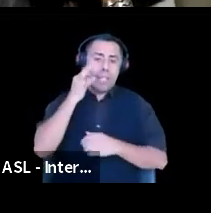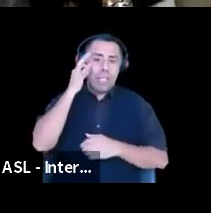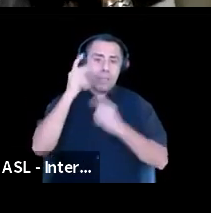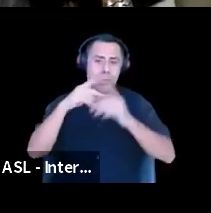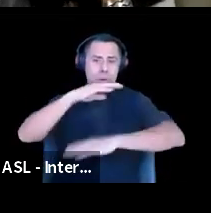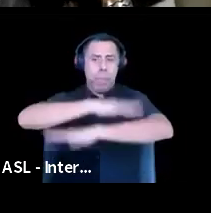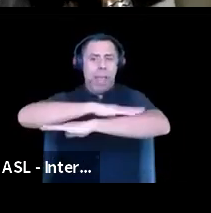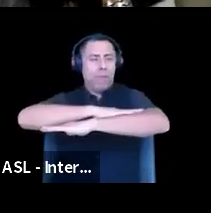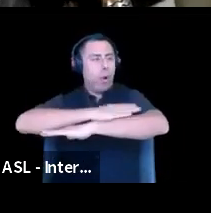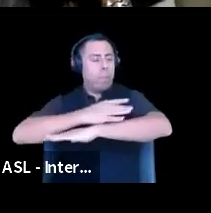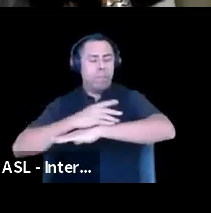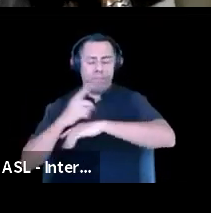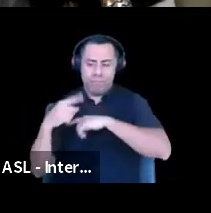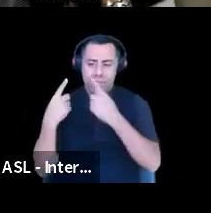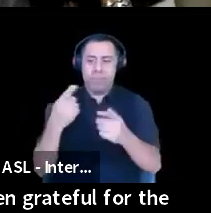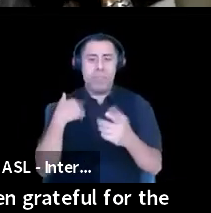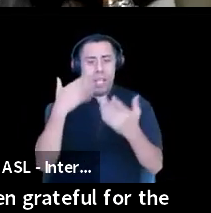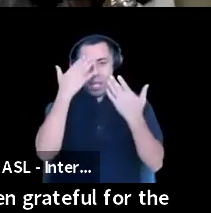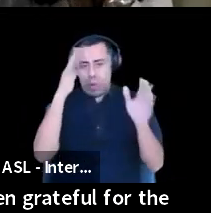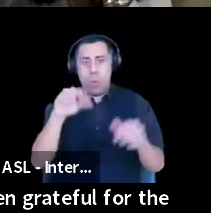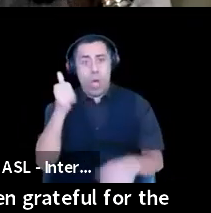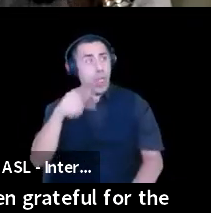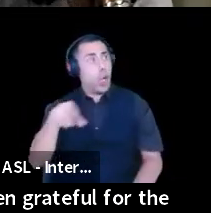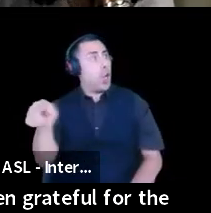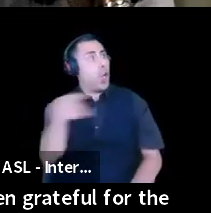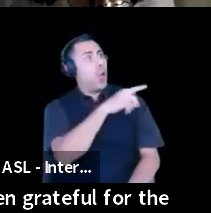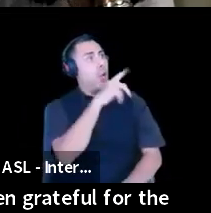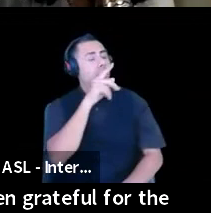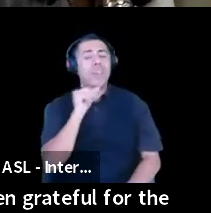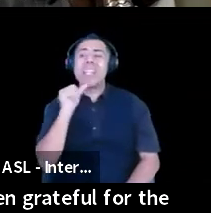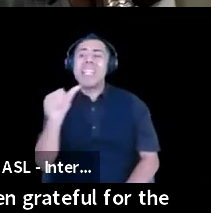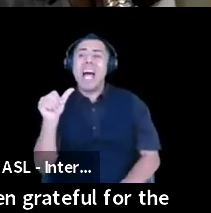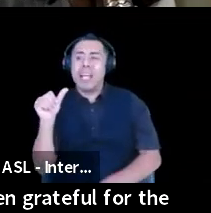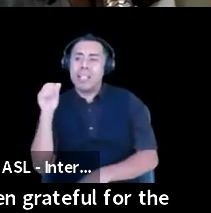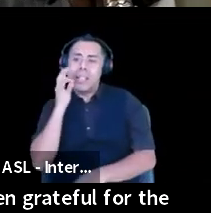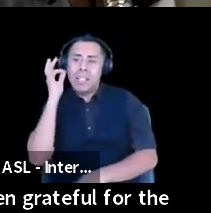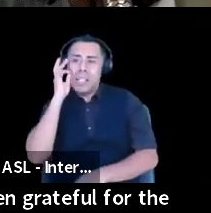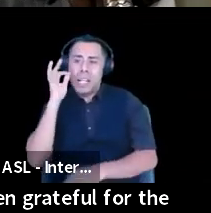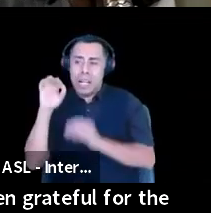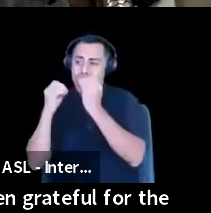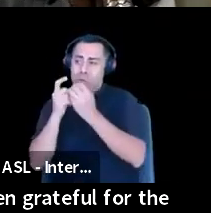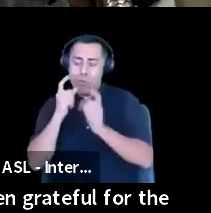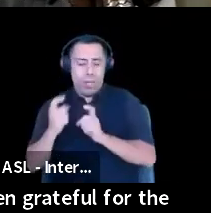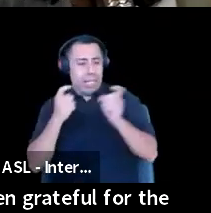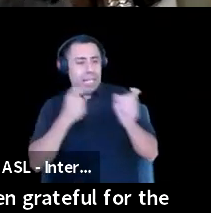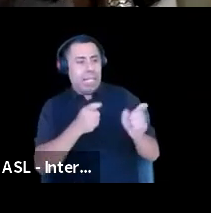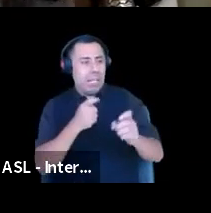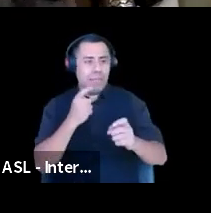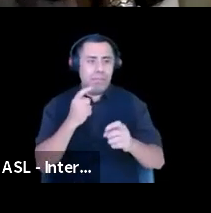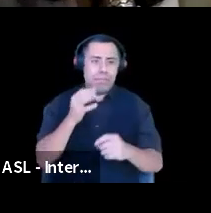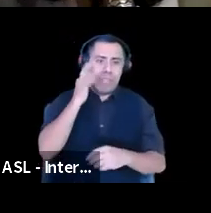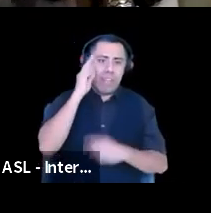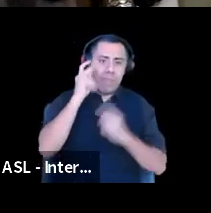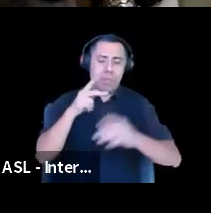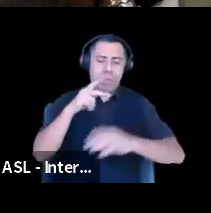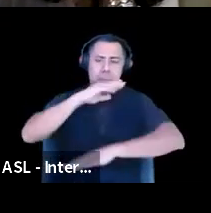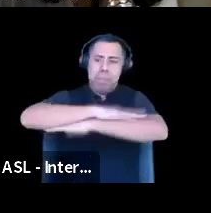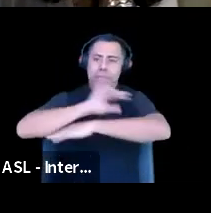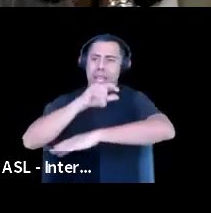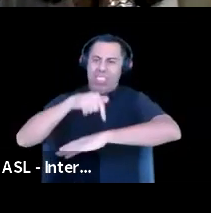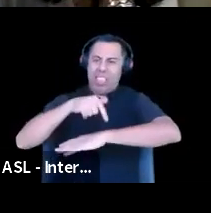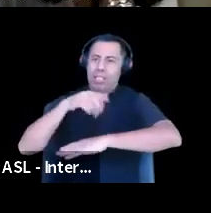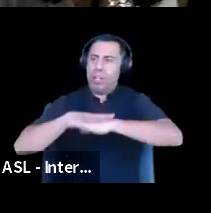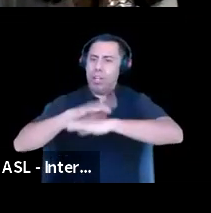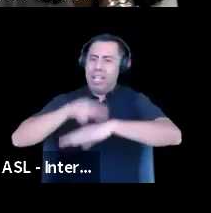giving Native people, a non-Native organizations giving Native people this kind of platform on a national level year after year after year. So thank you for